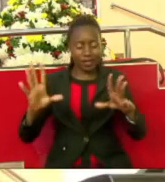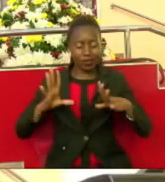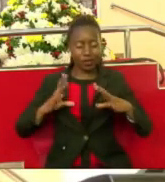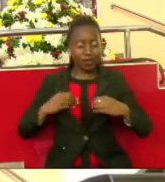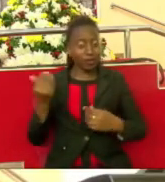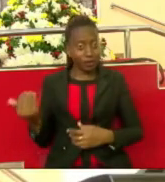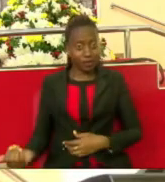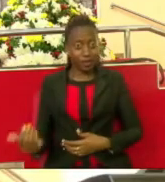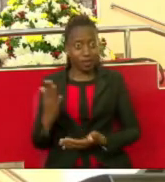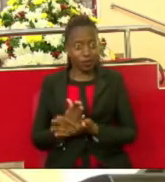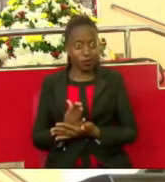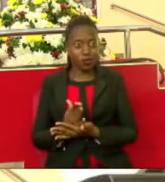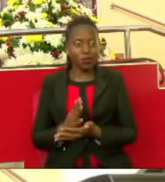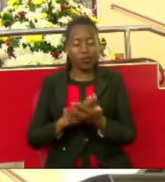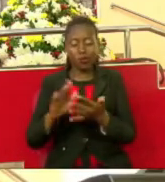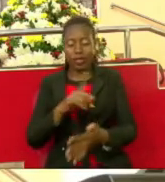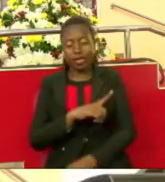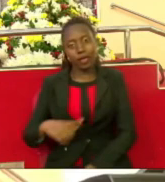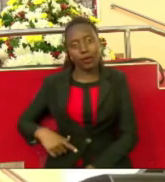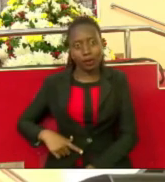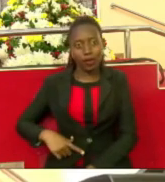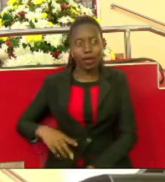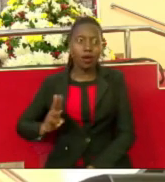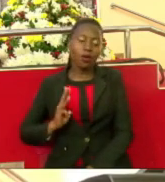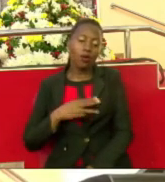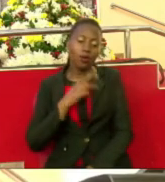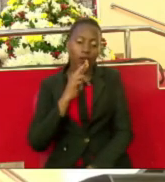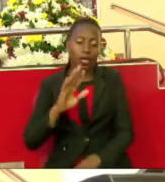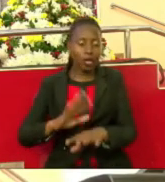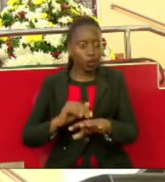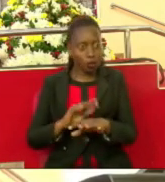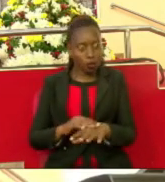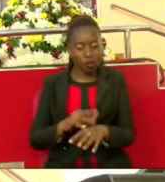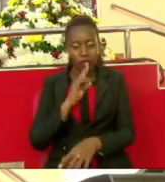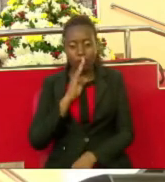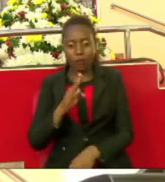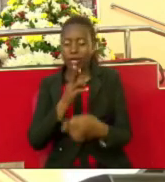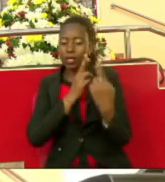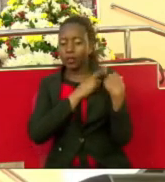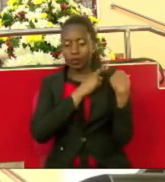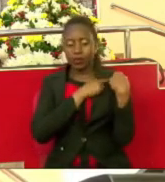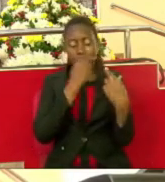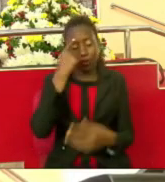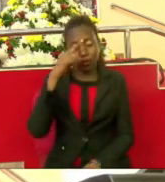Bwana Yesu apewe sifa. Amina. We are called to be stewards of our children.